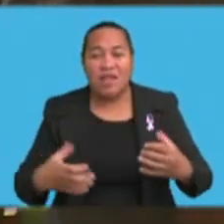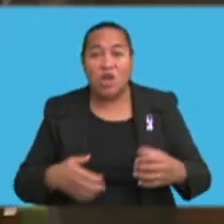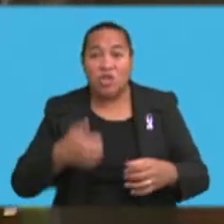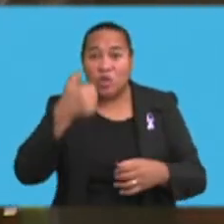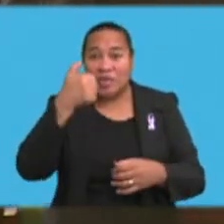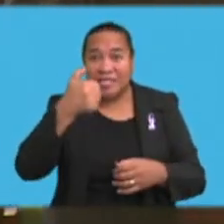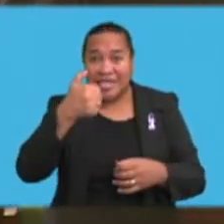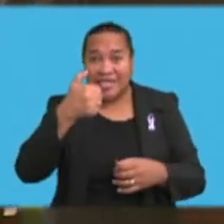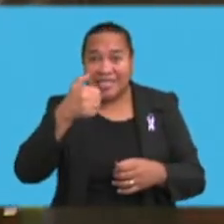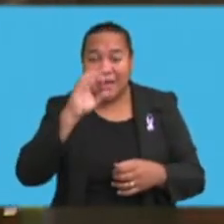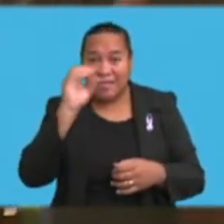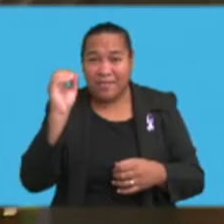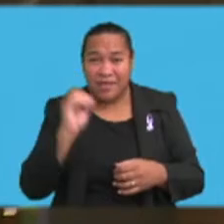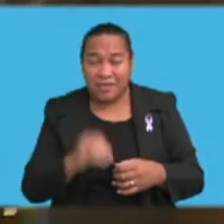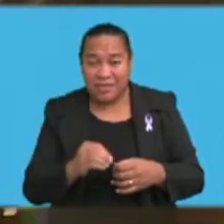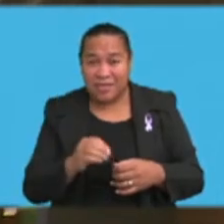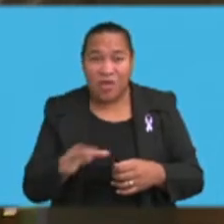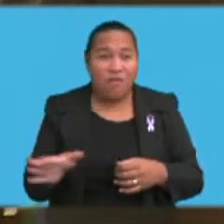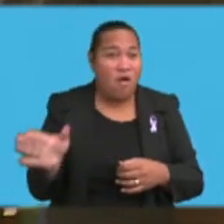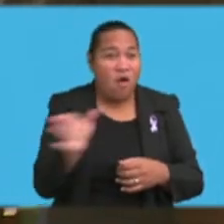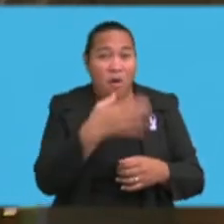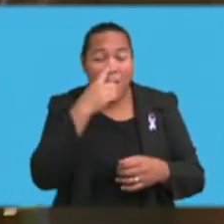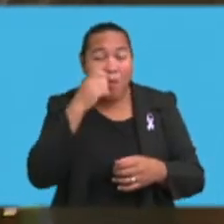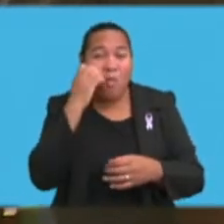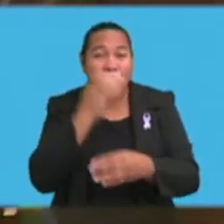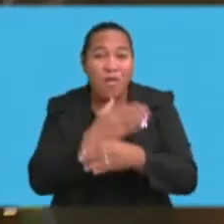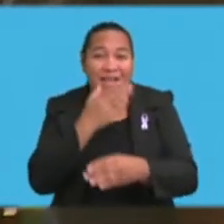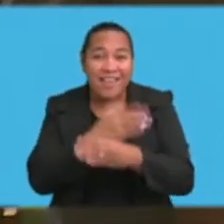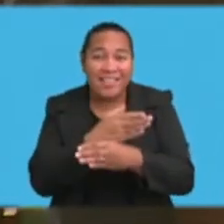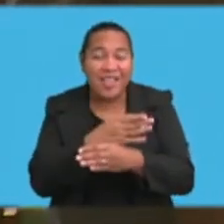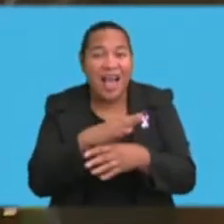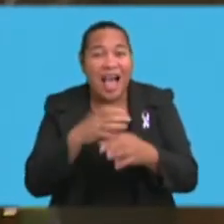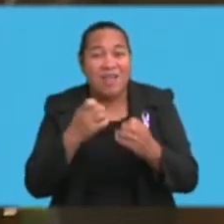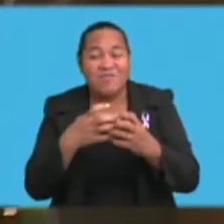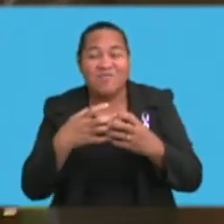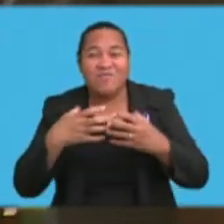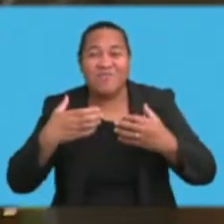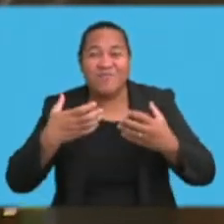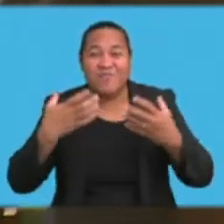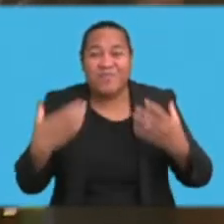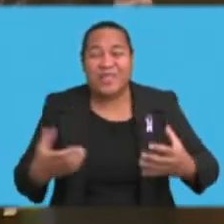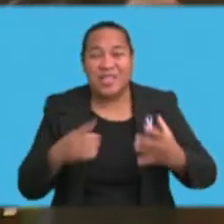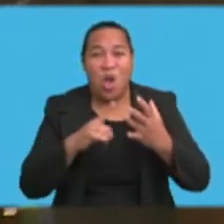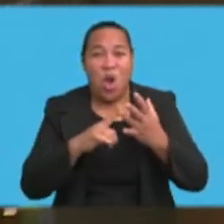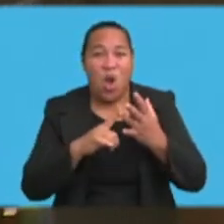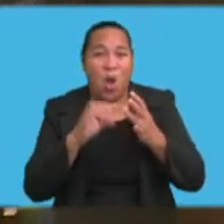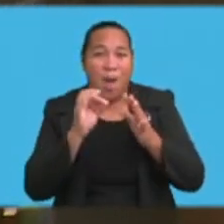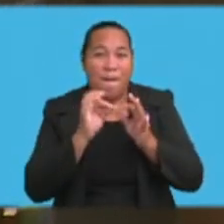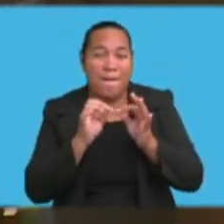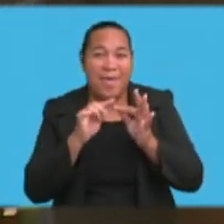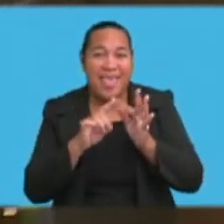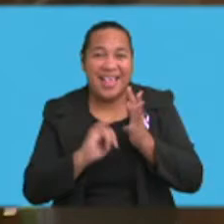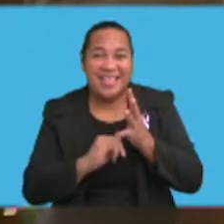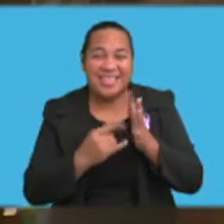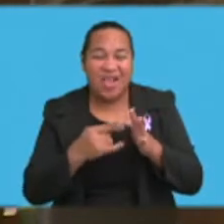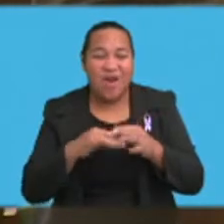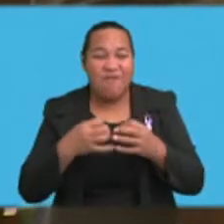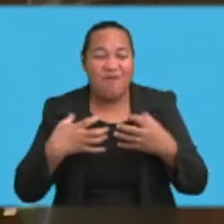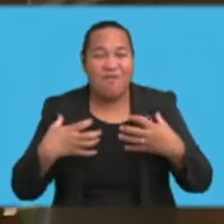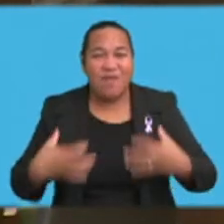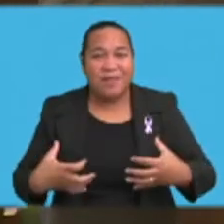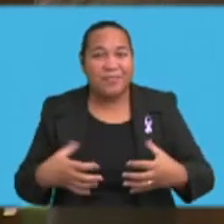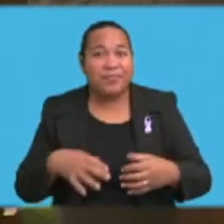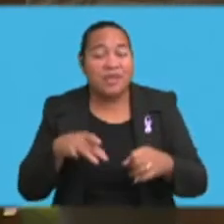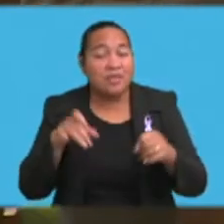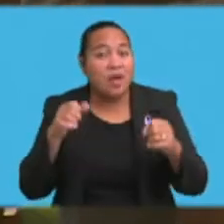10 of everybody, of all workers, is either obese or overweight. And a lot of these NCDs are things, the causes of which are